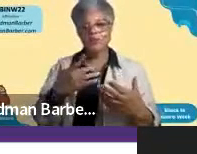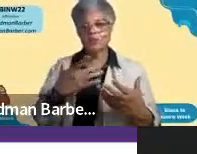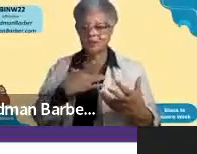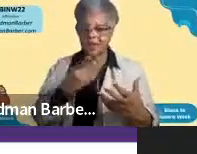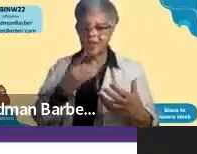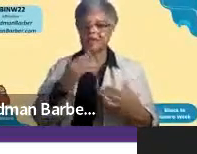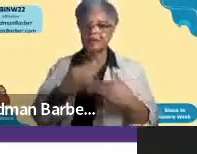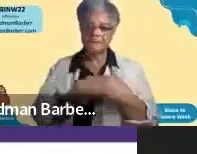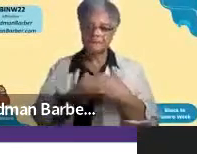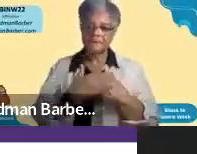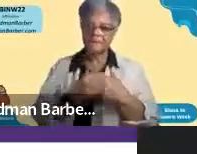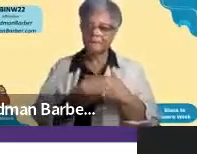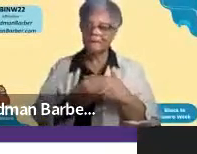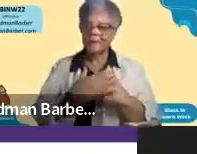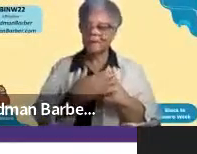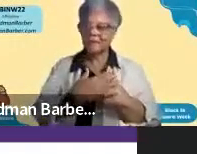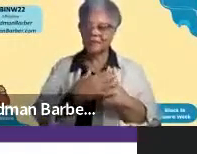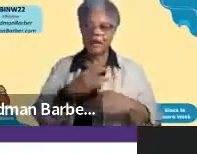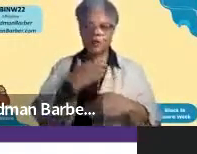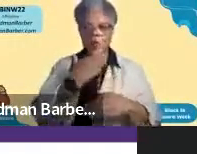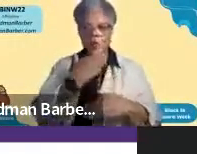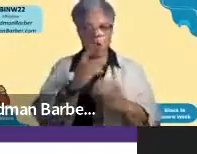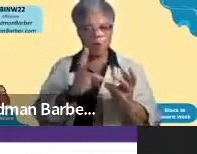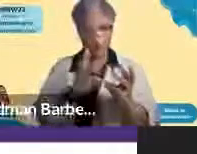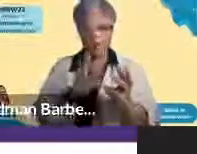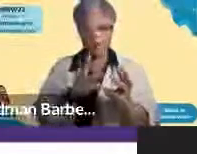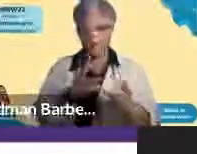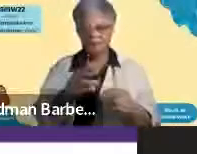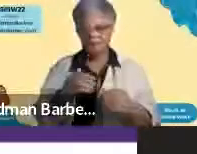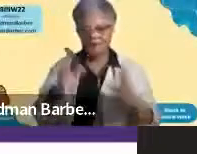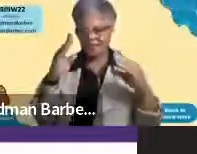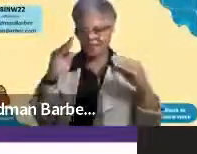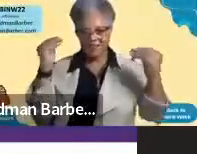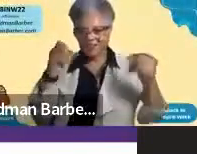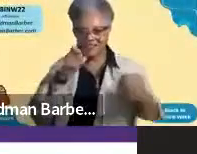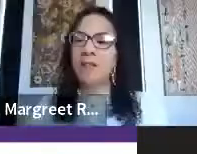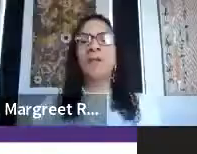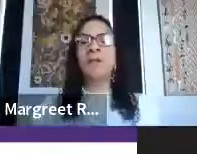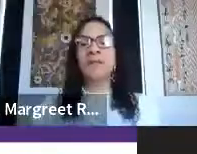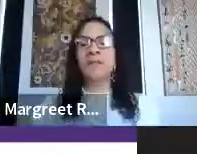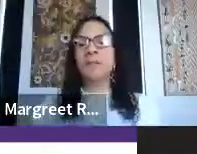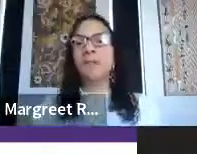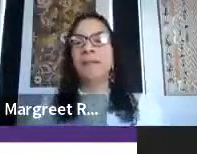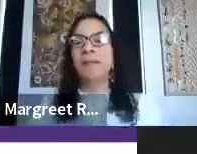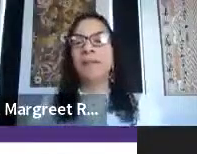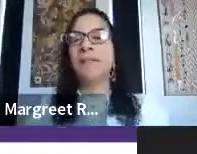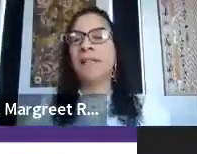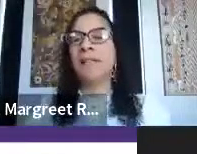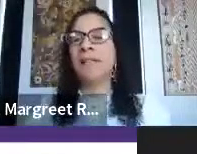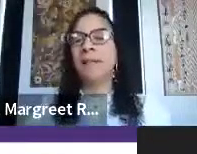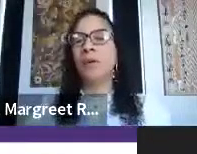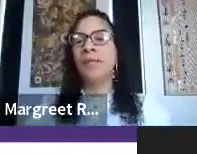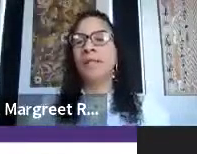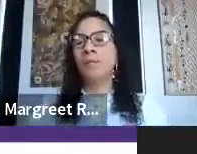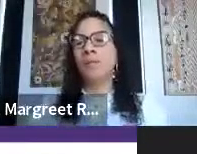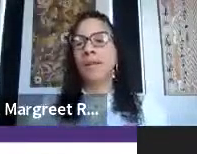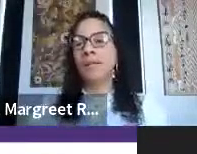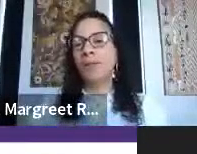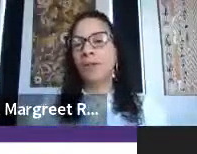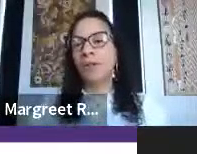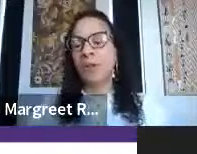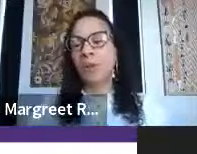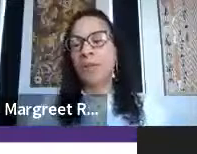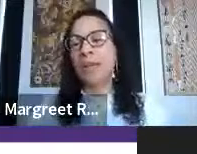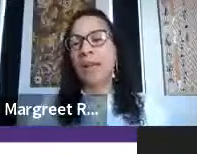warm weather, that's probably not the place to be. So I found the Synaptic Plasticity Lab at the Queensland